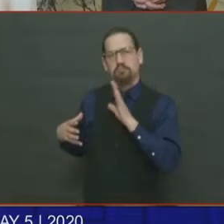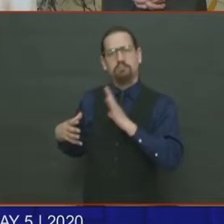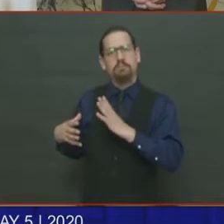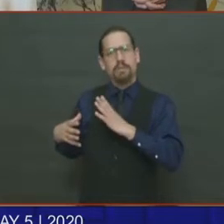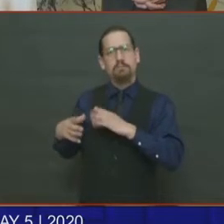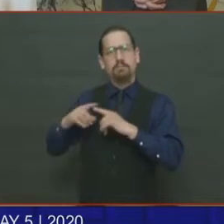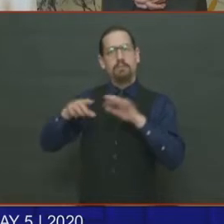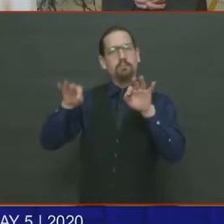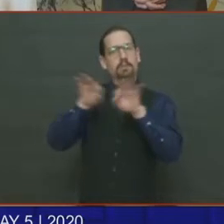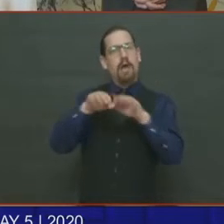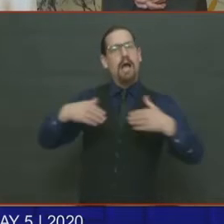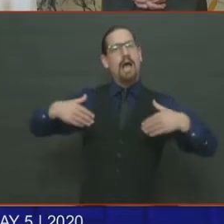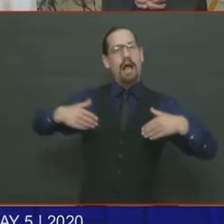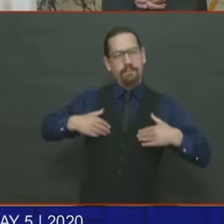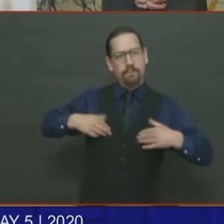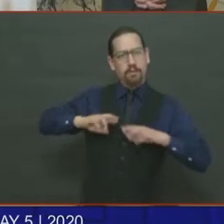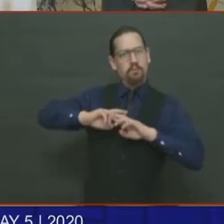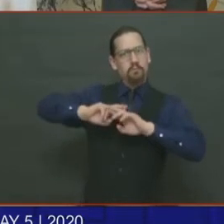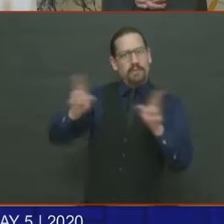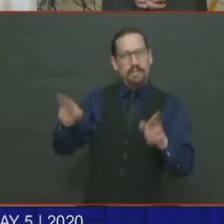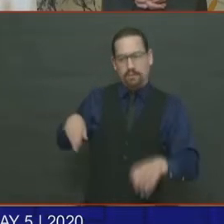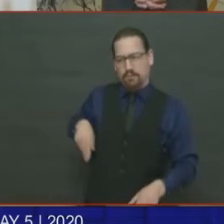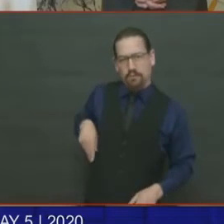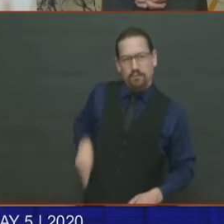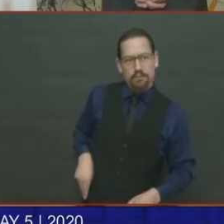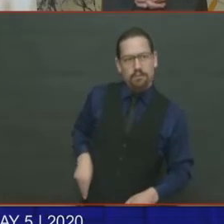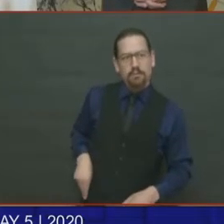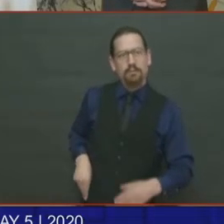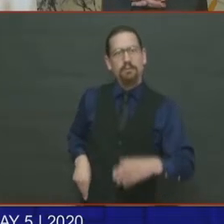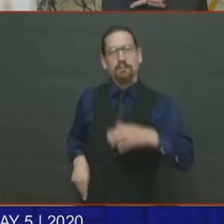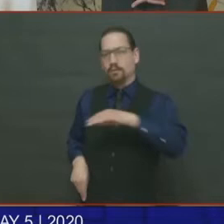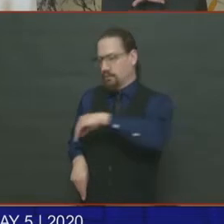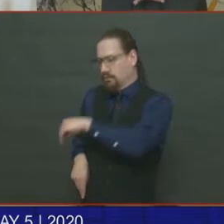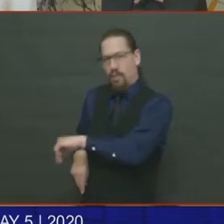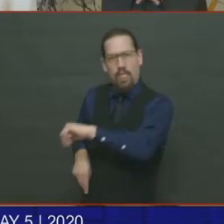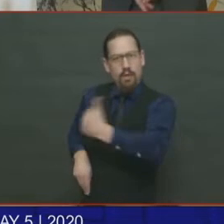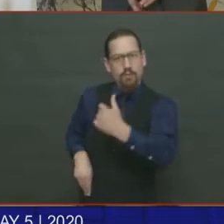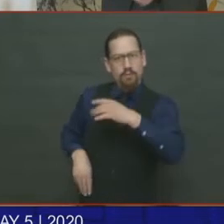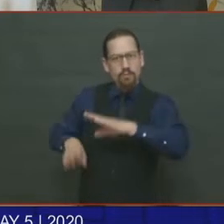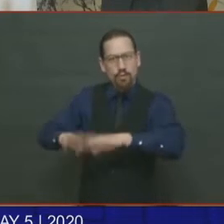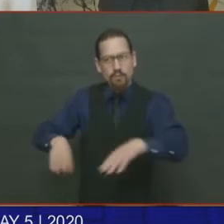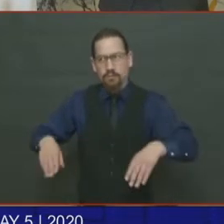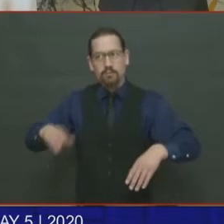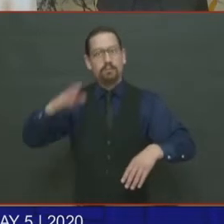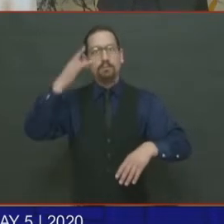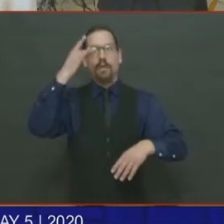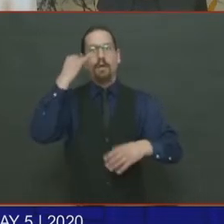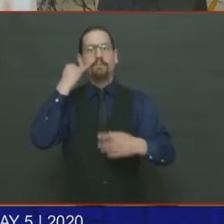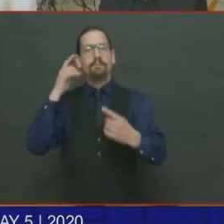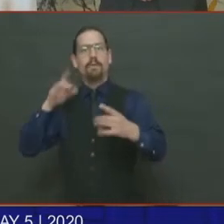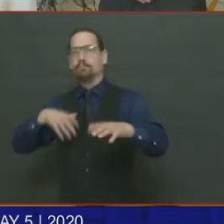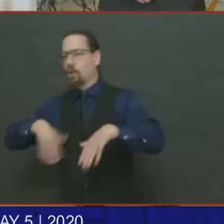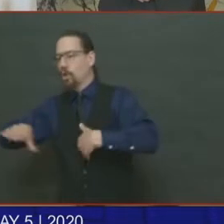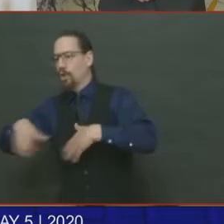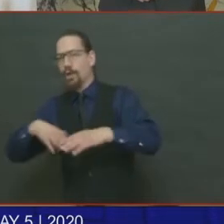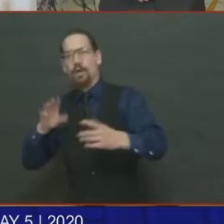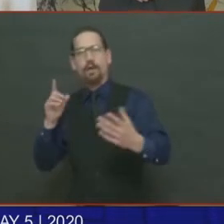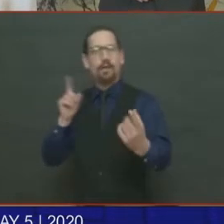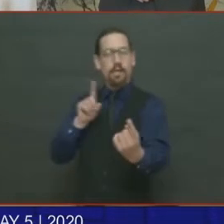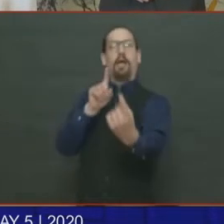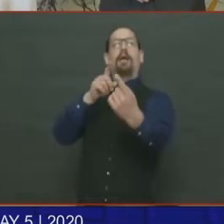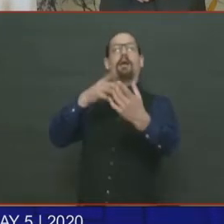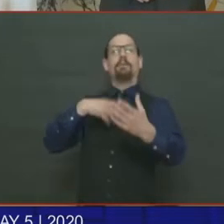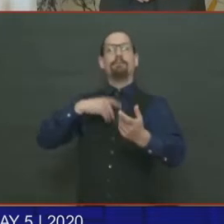you might go to the park and it might be a lot more crowded than you realize, and you might find yourself within 6 feet of somebody